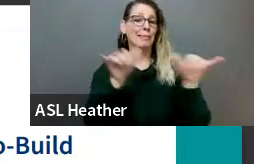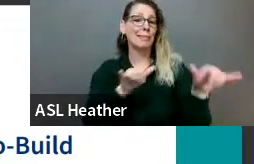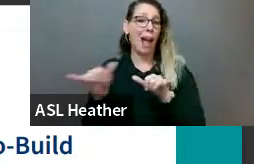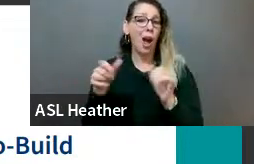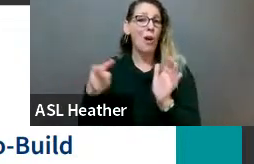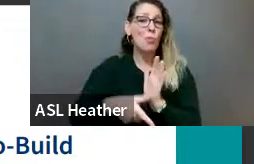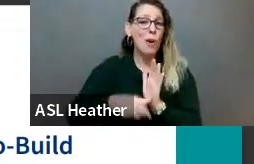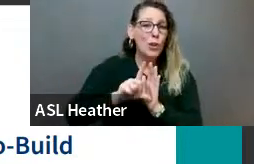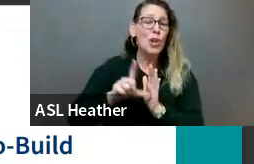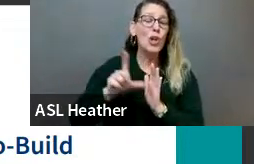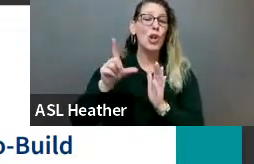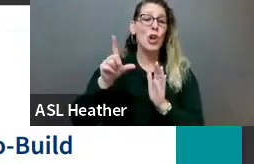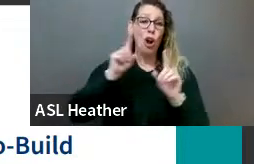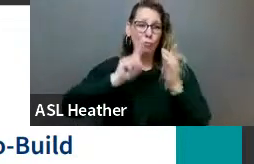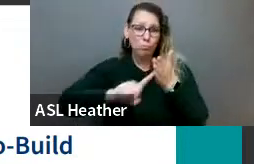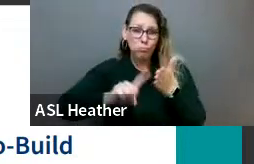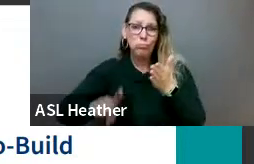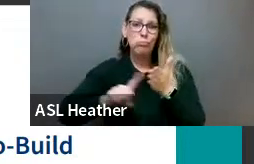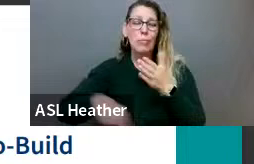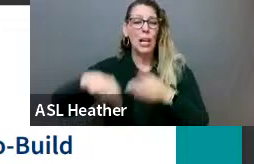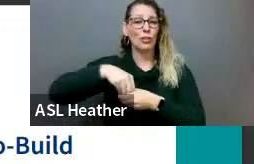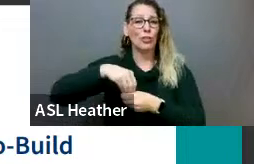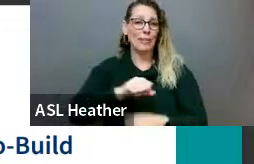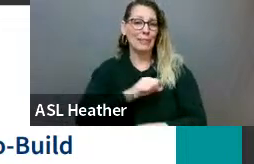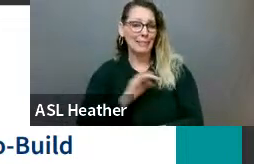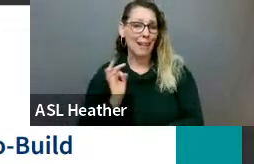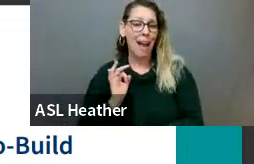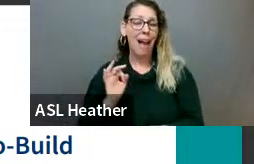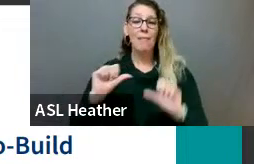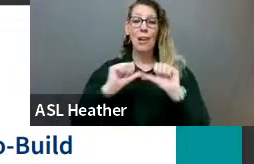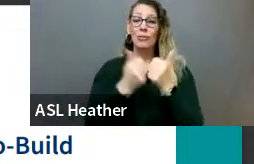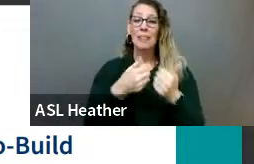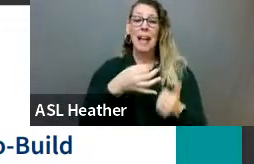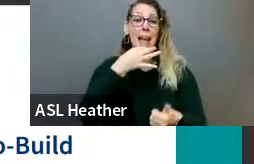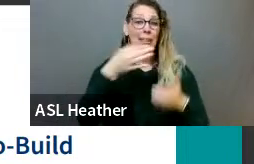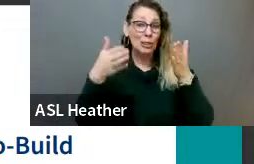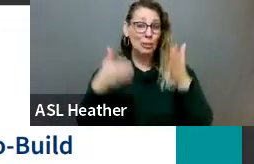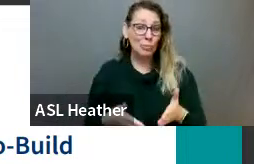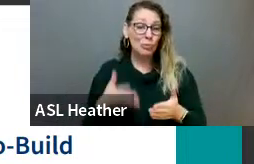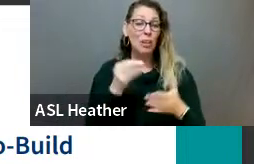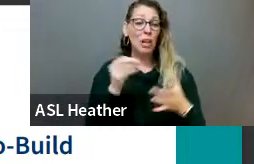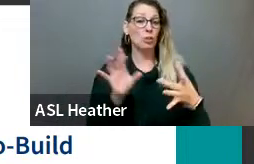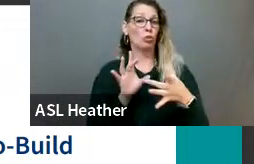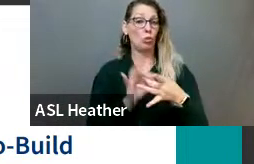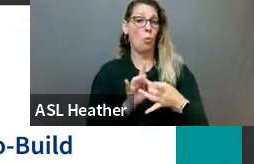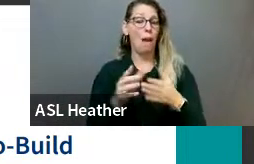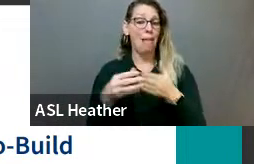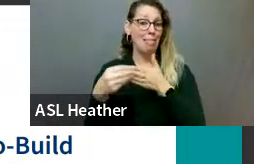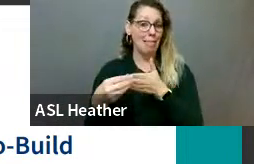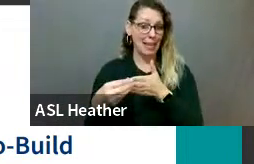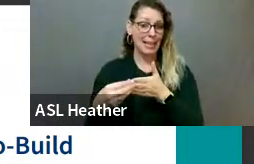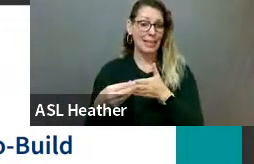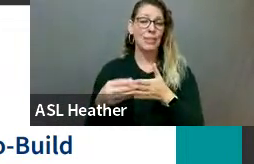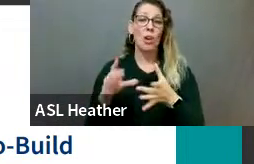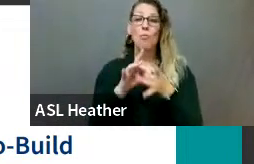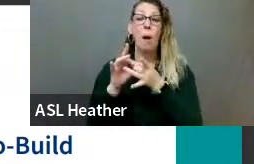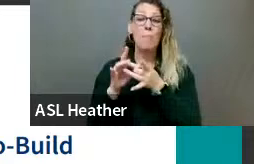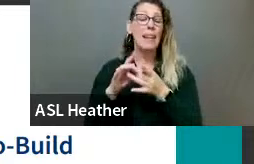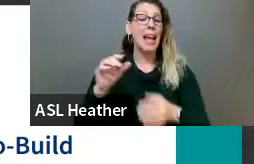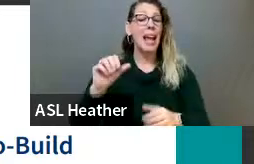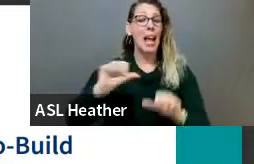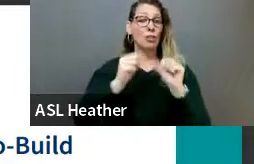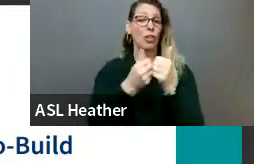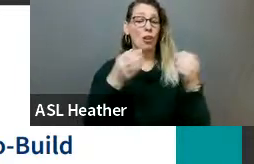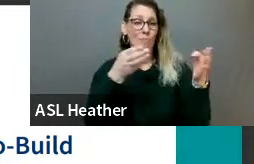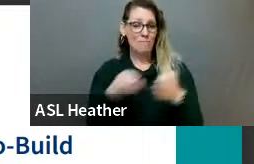and scrutiny by internal staff, by agency experts, and by joint leads and cooperating agencies as we